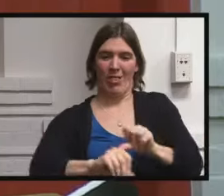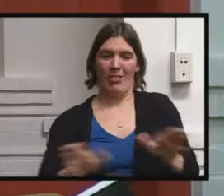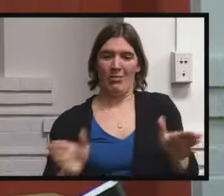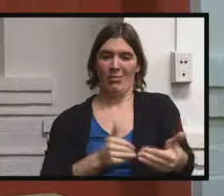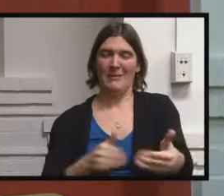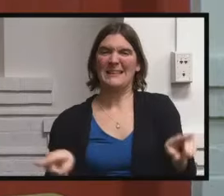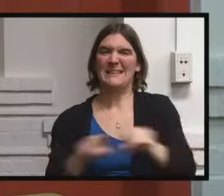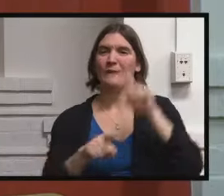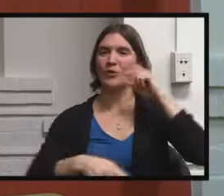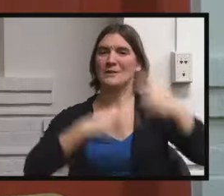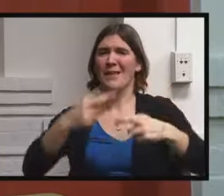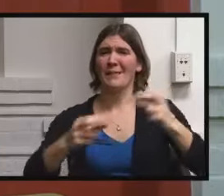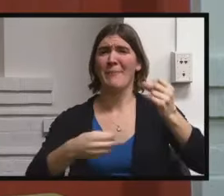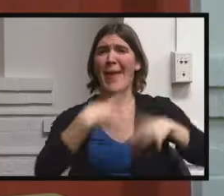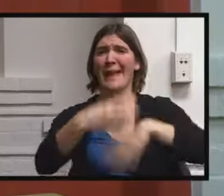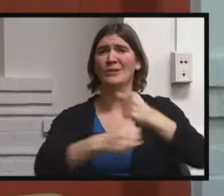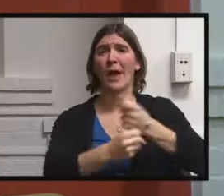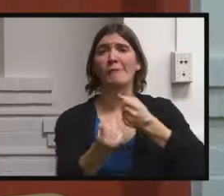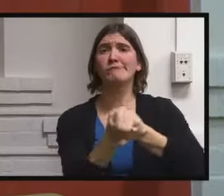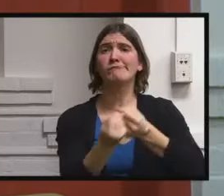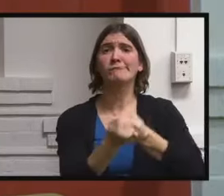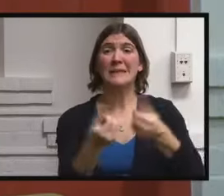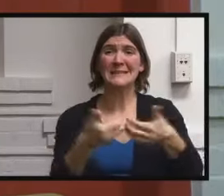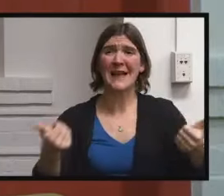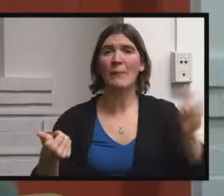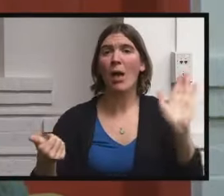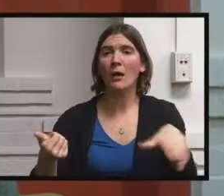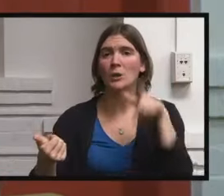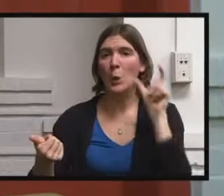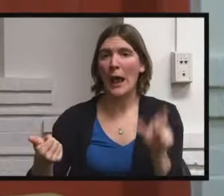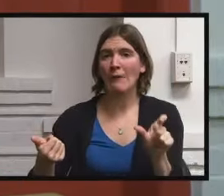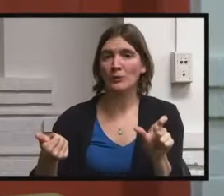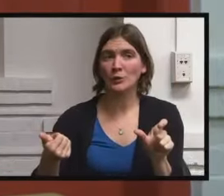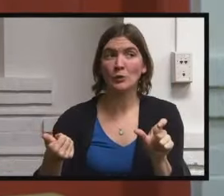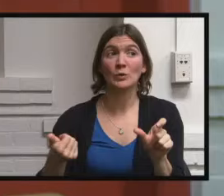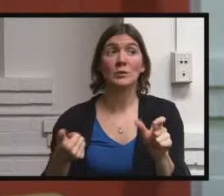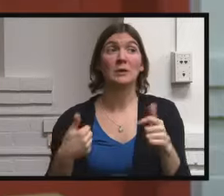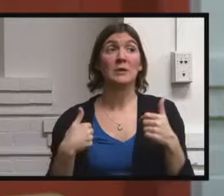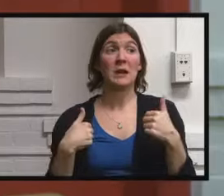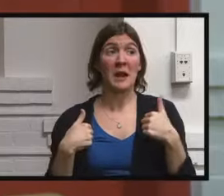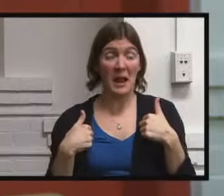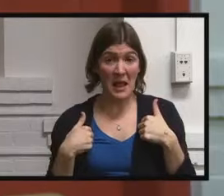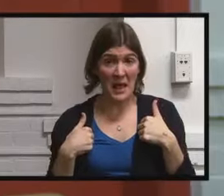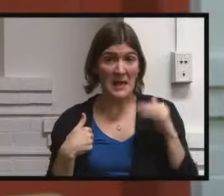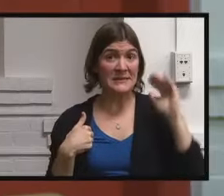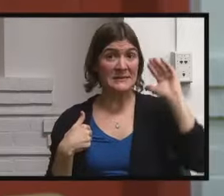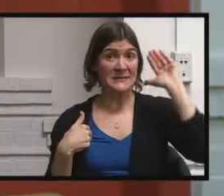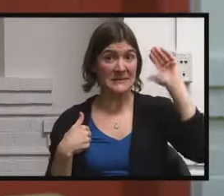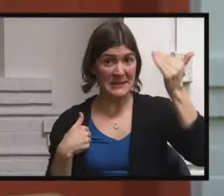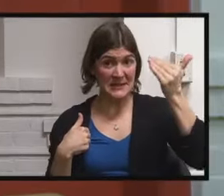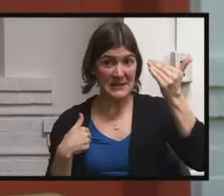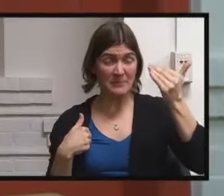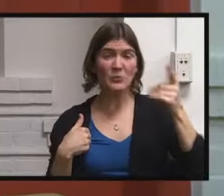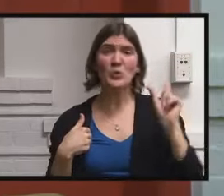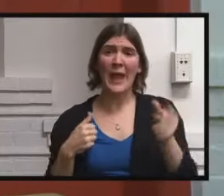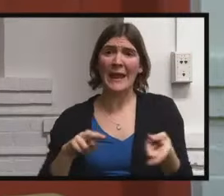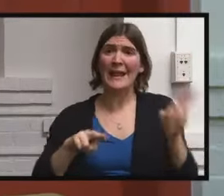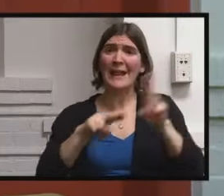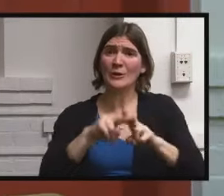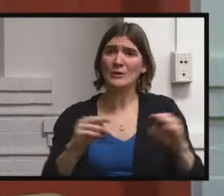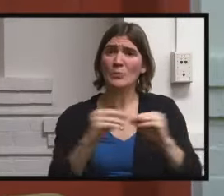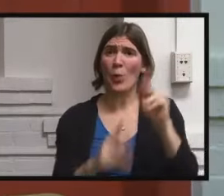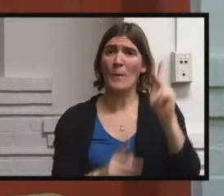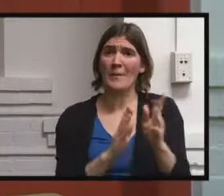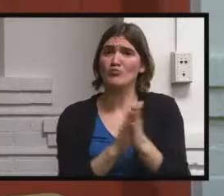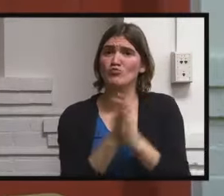for quite a long time. I've come to the impression that I think you can increase recycling